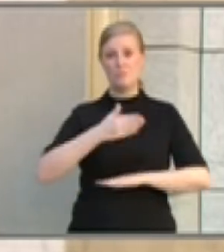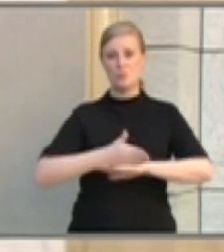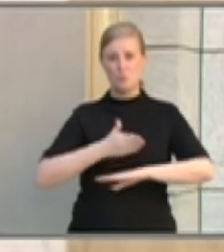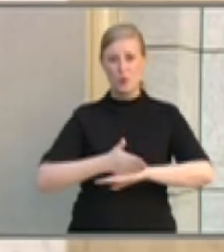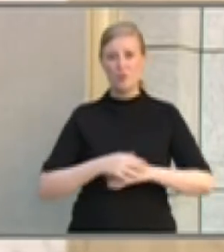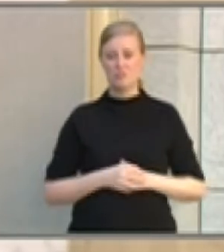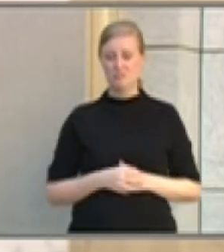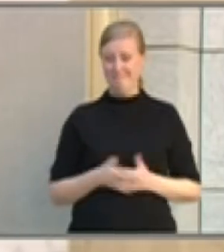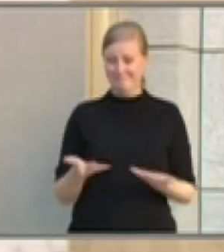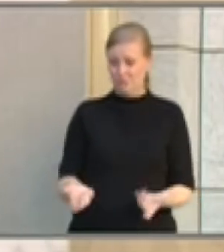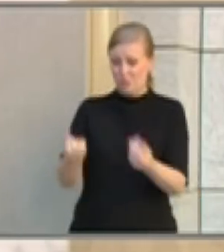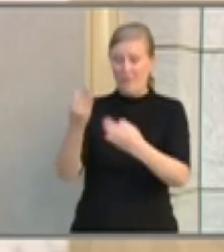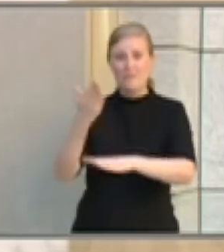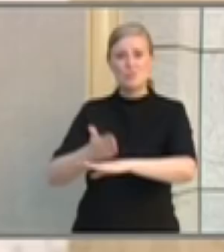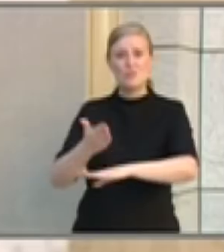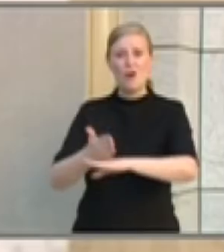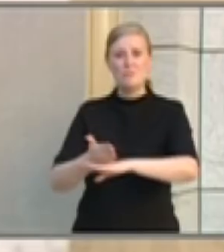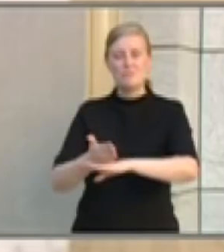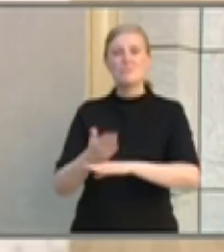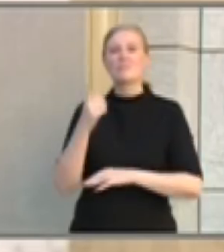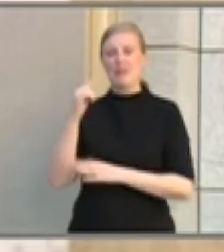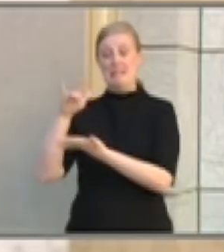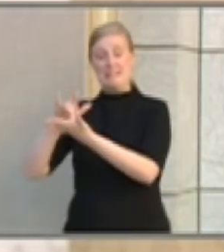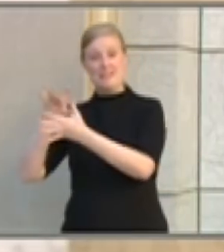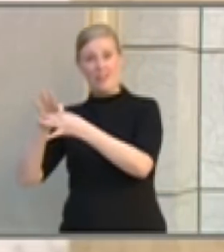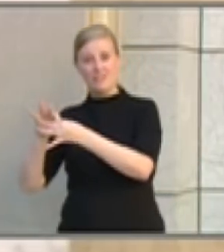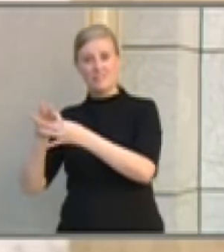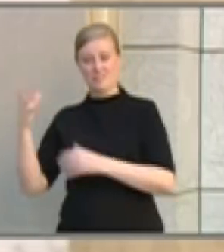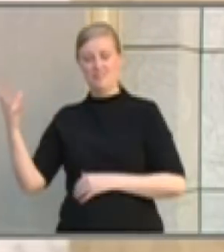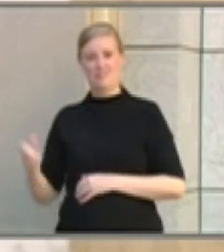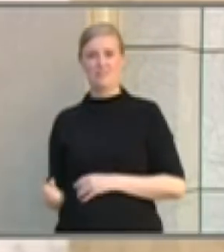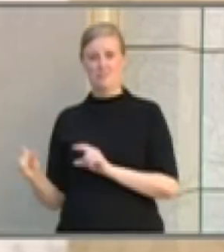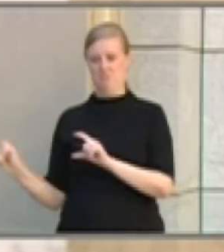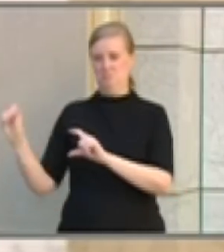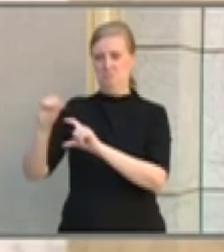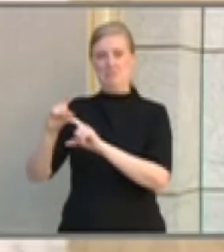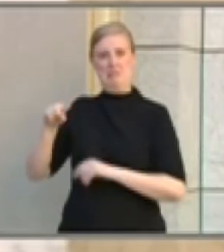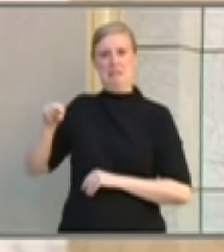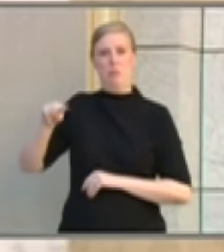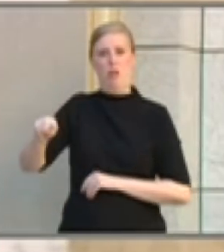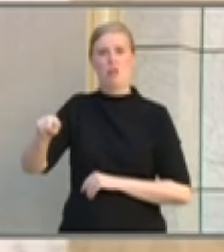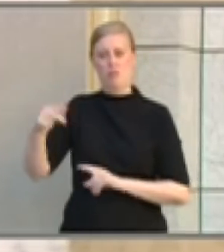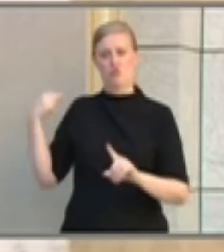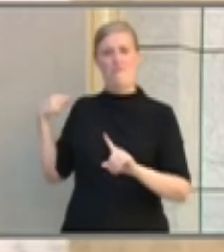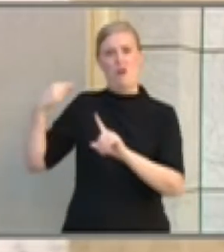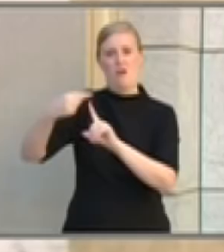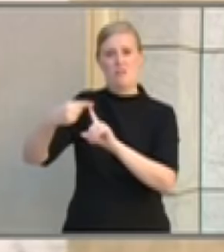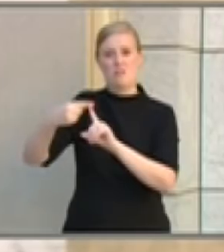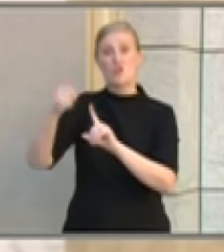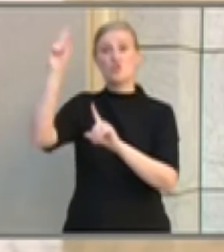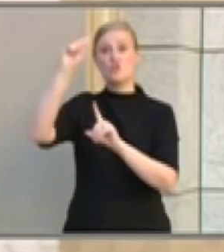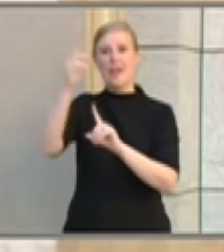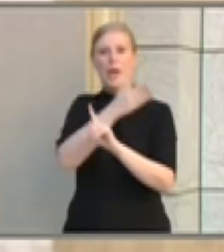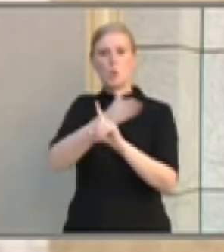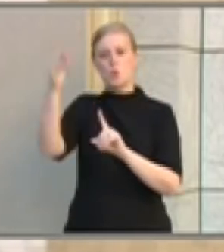Coronavirus Supplement. But today we go further, we go much further.